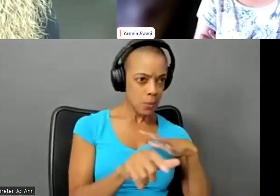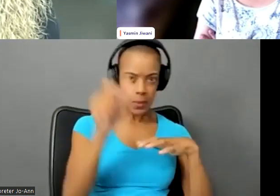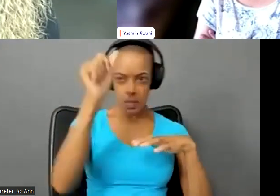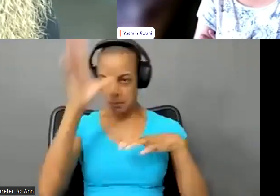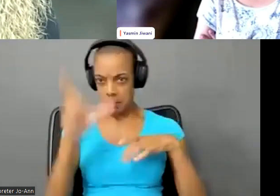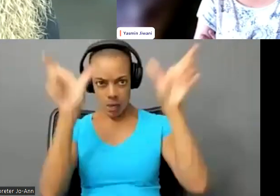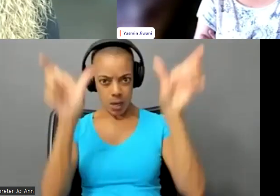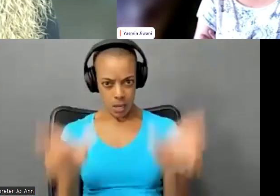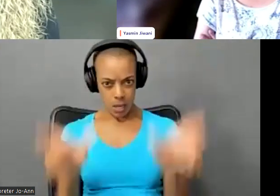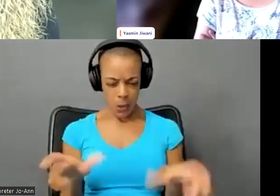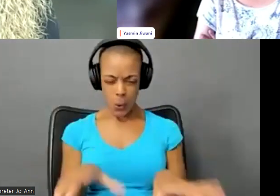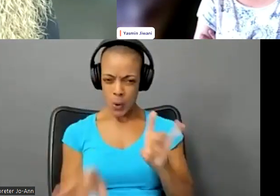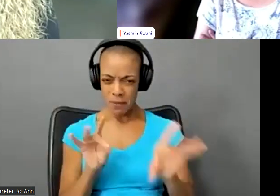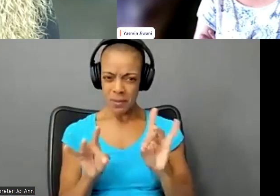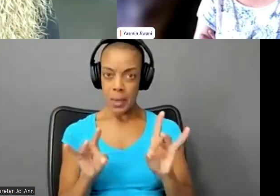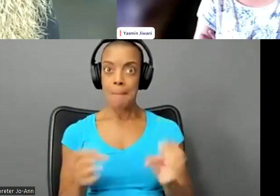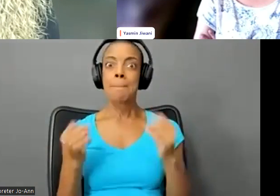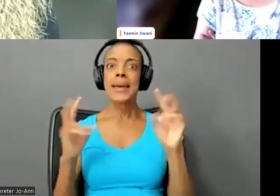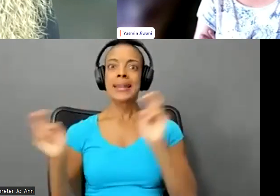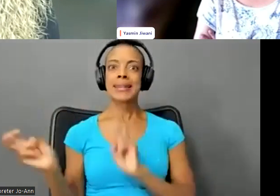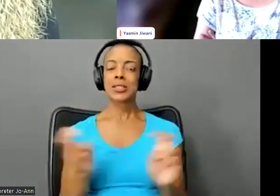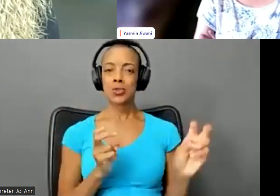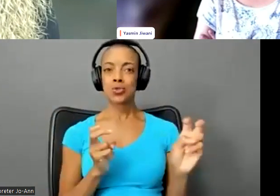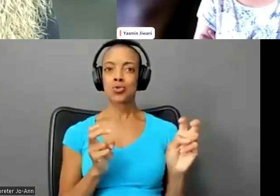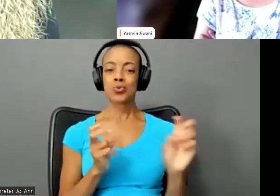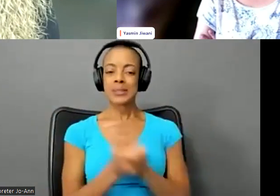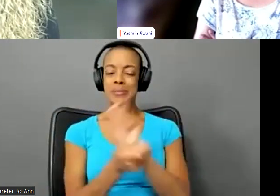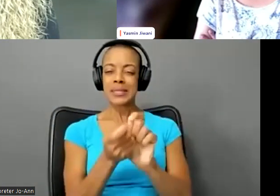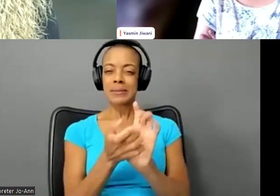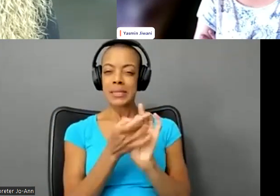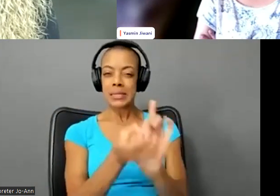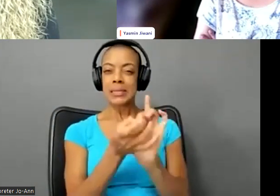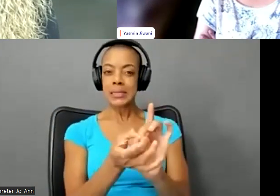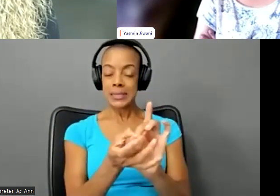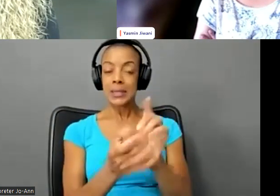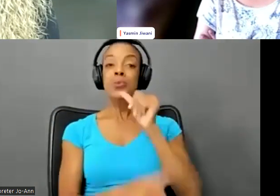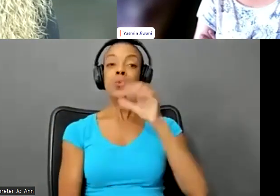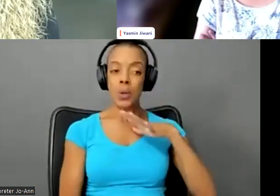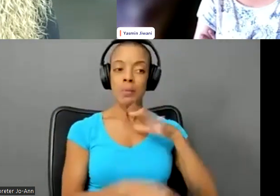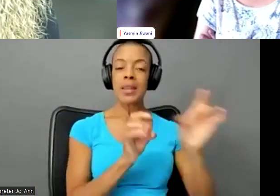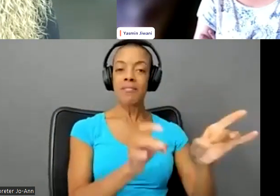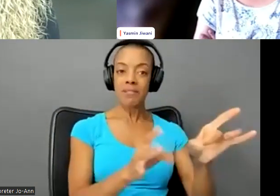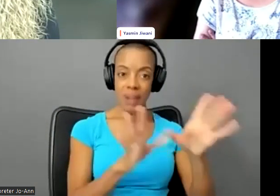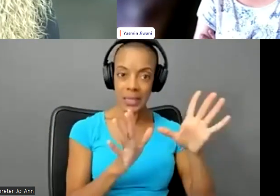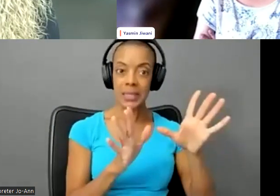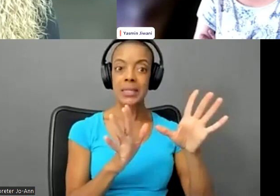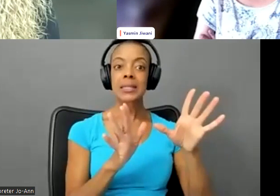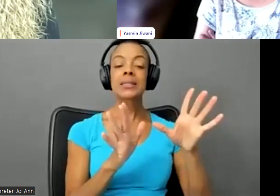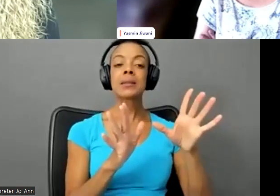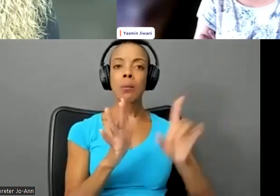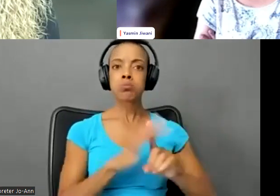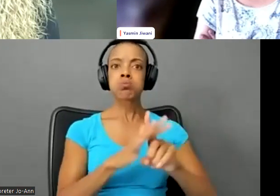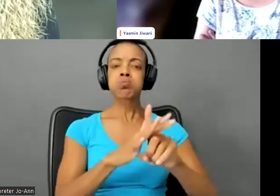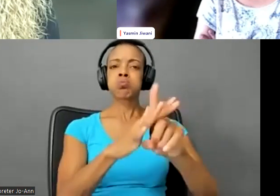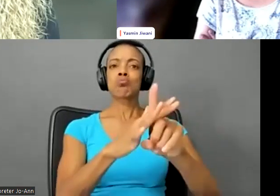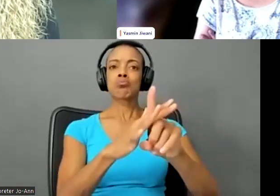that all sorts of issues specifically related to women and violence were coming up. And what